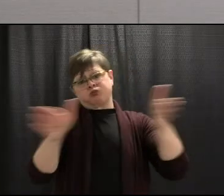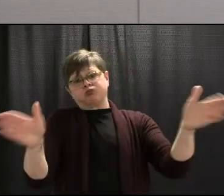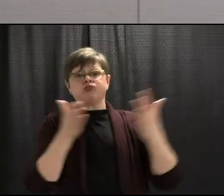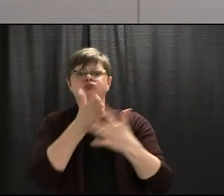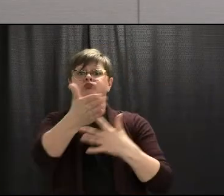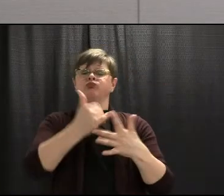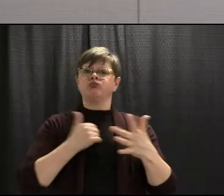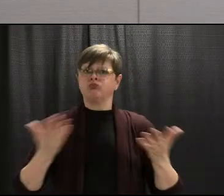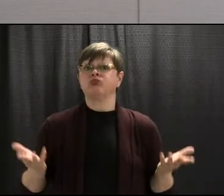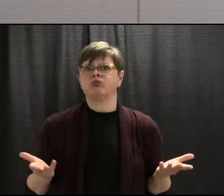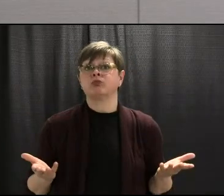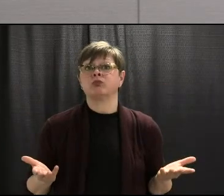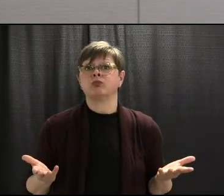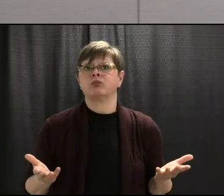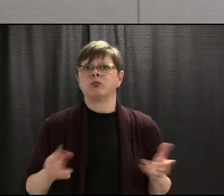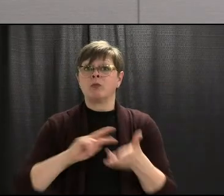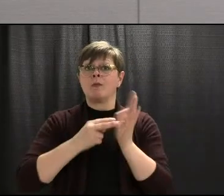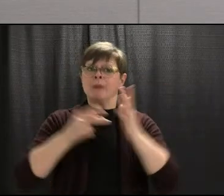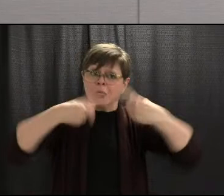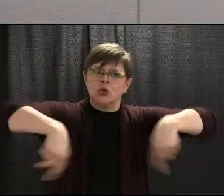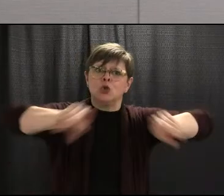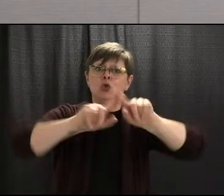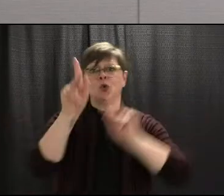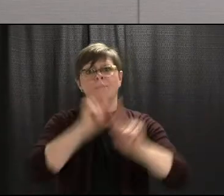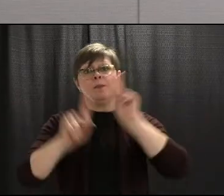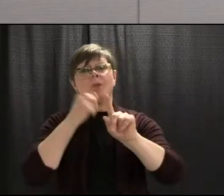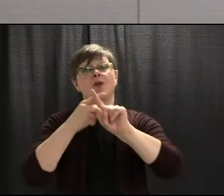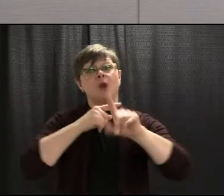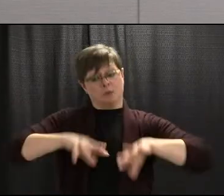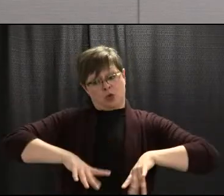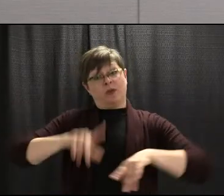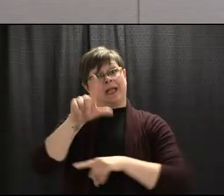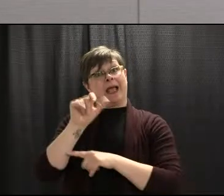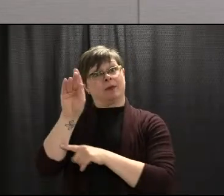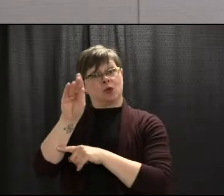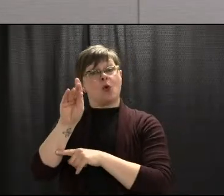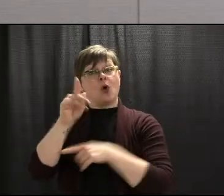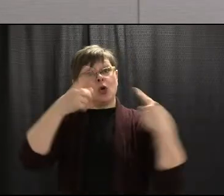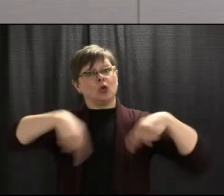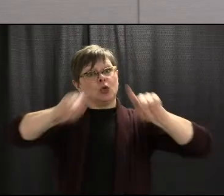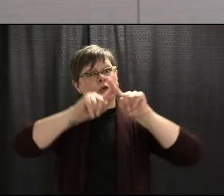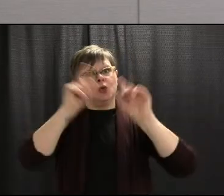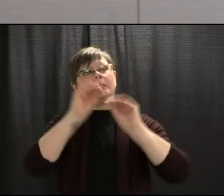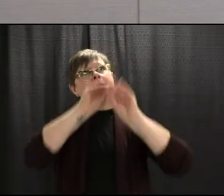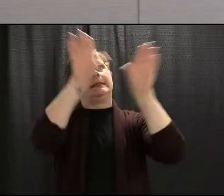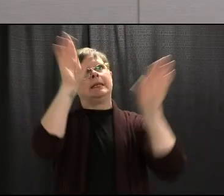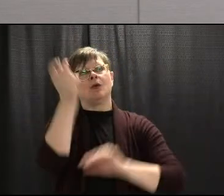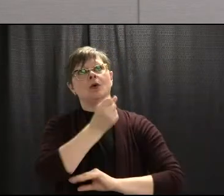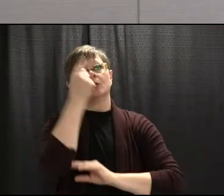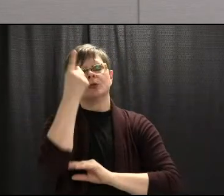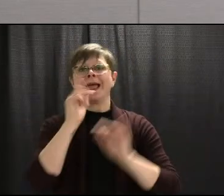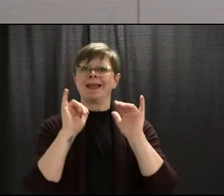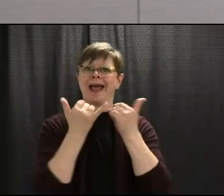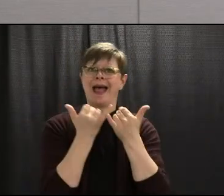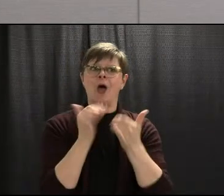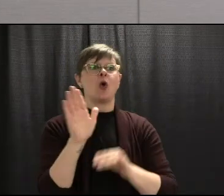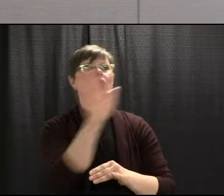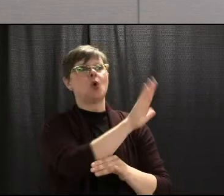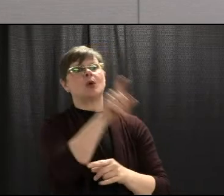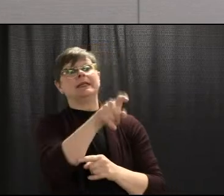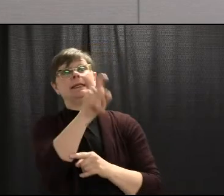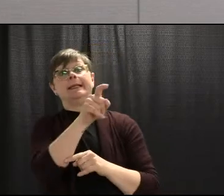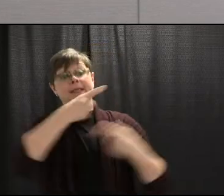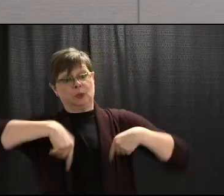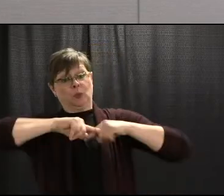that citizens particularly understand how we are rebuilding a modern system that will meet their demands in a